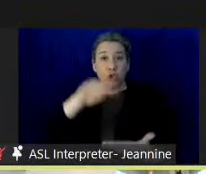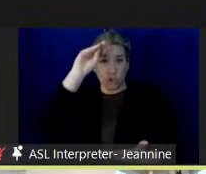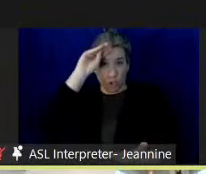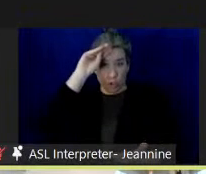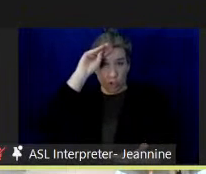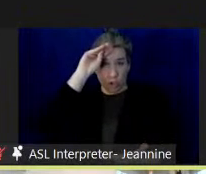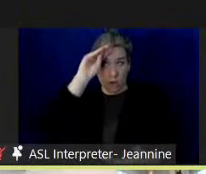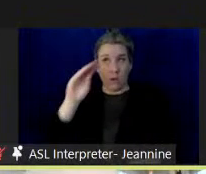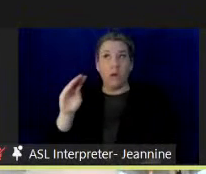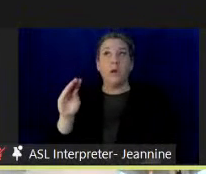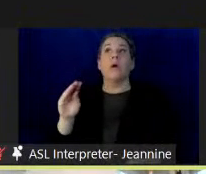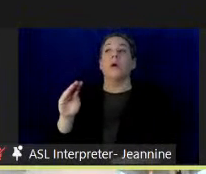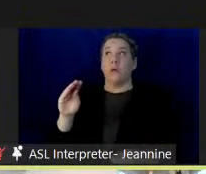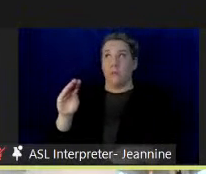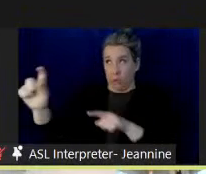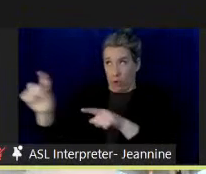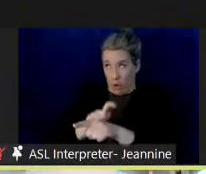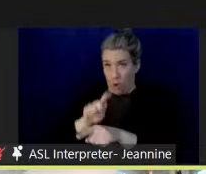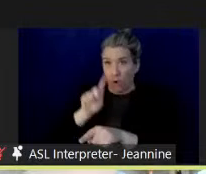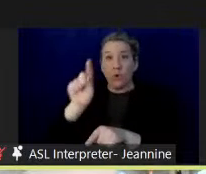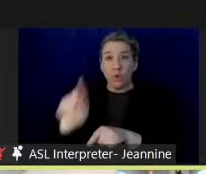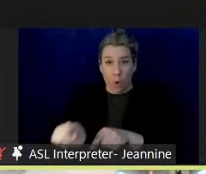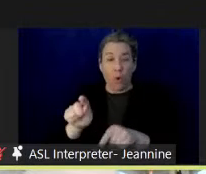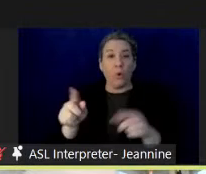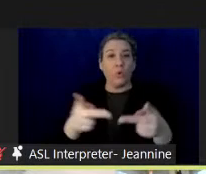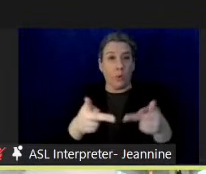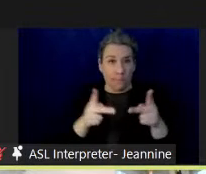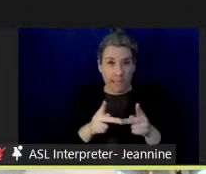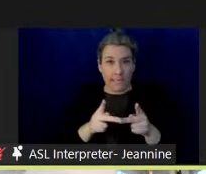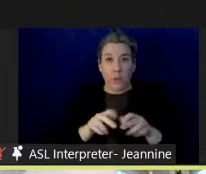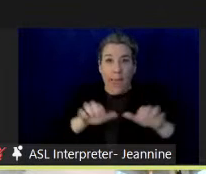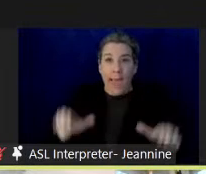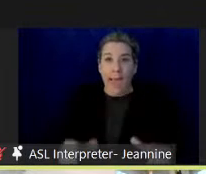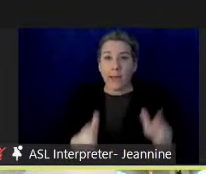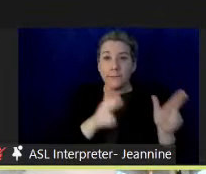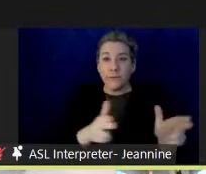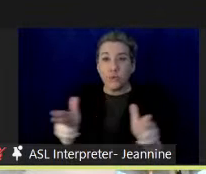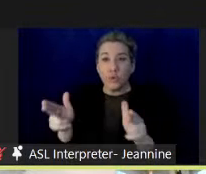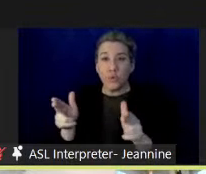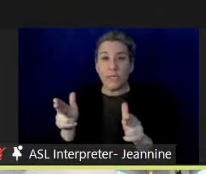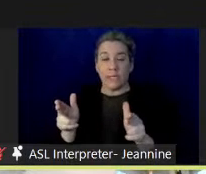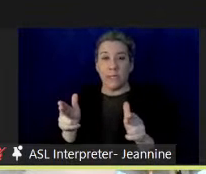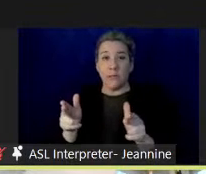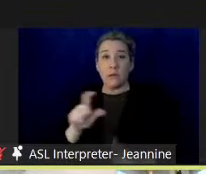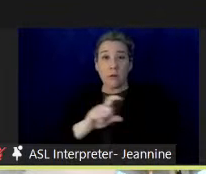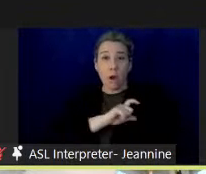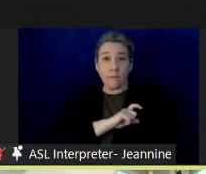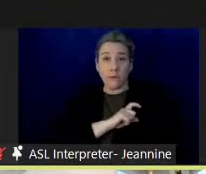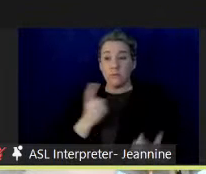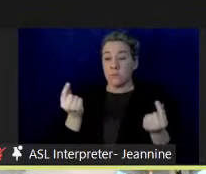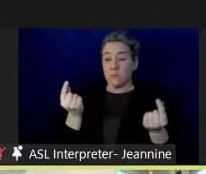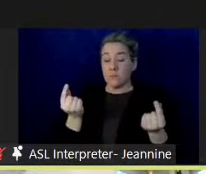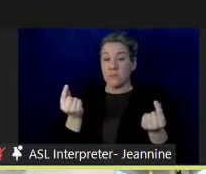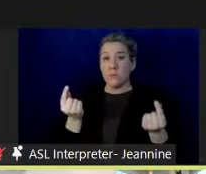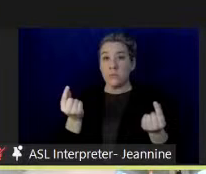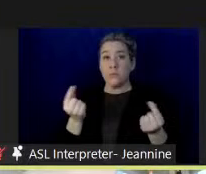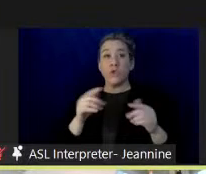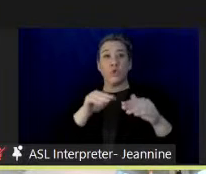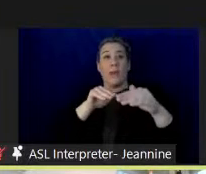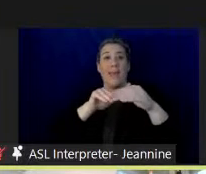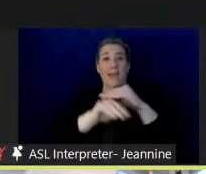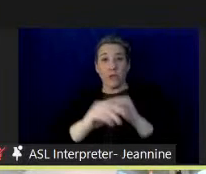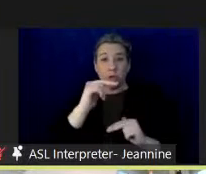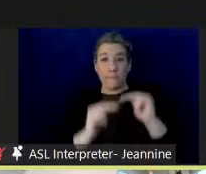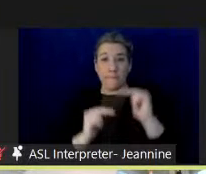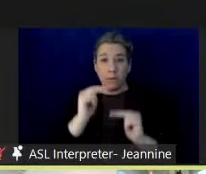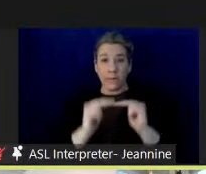call to go to an event involving an active assailant, an active shooting event, they're taught to enter that structure or